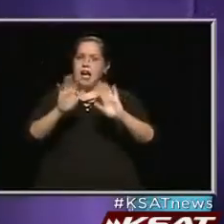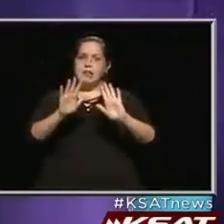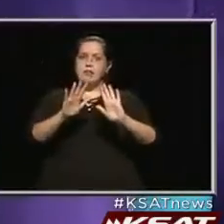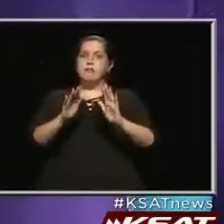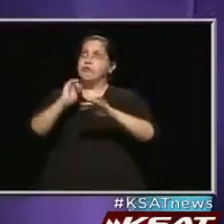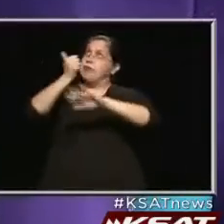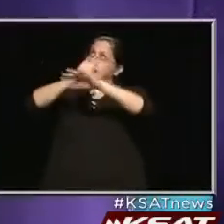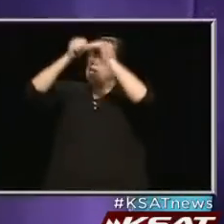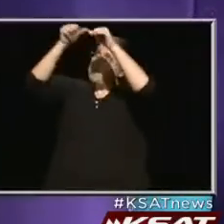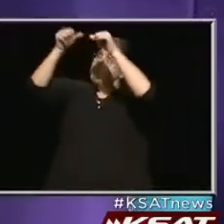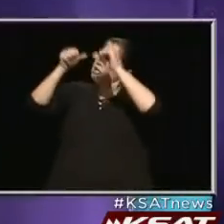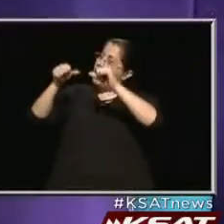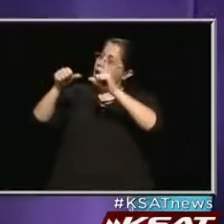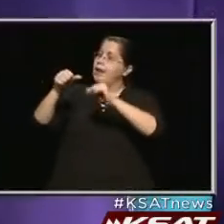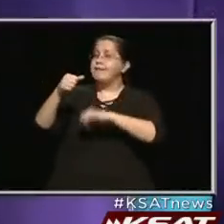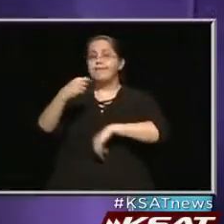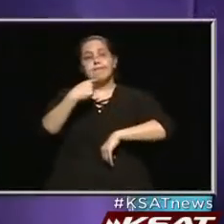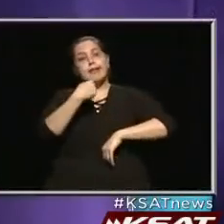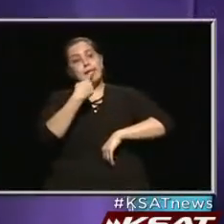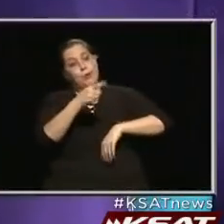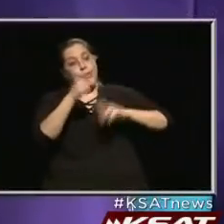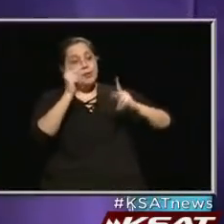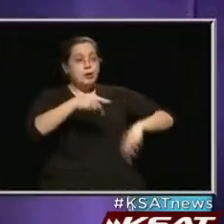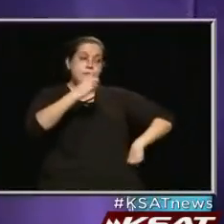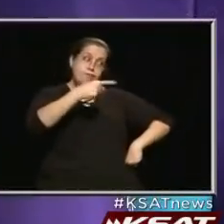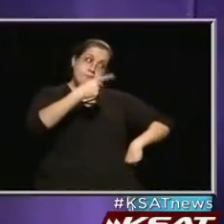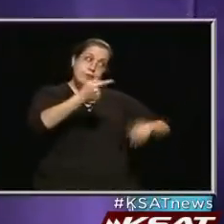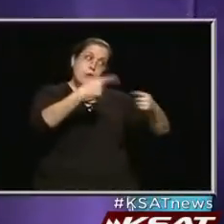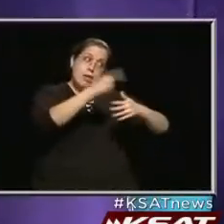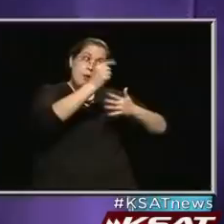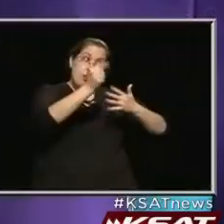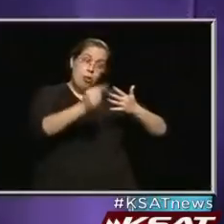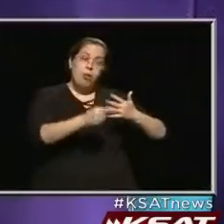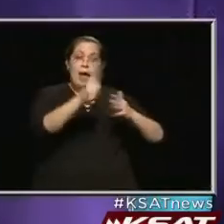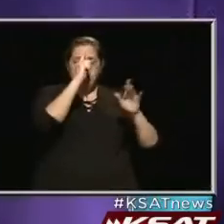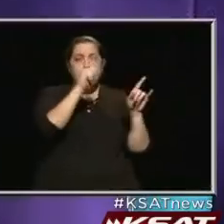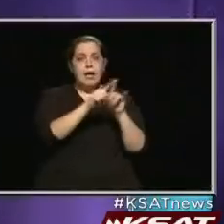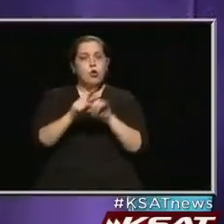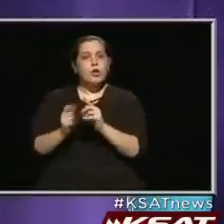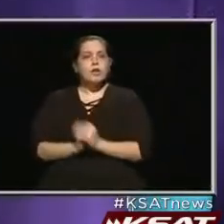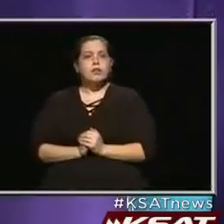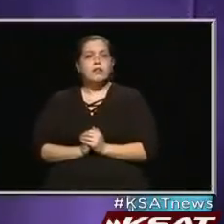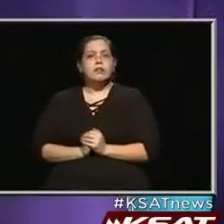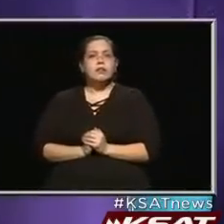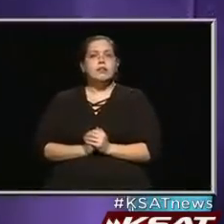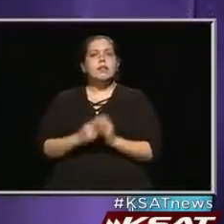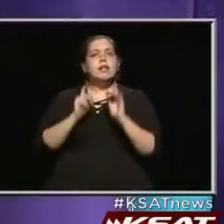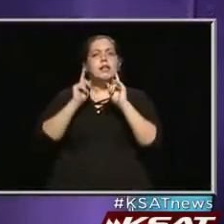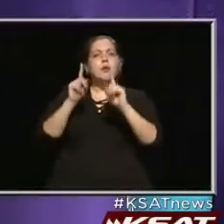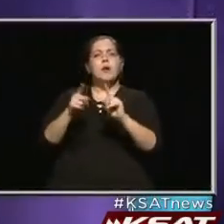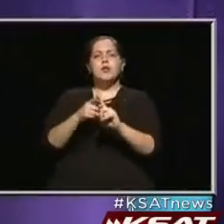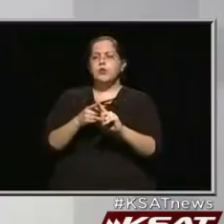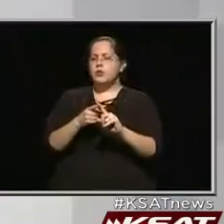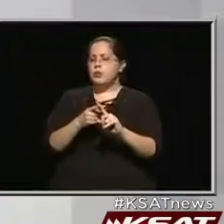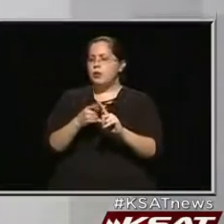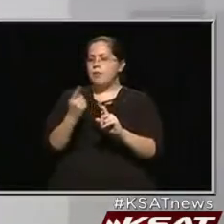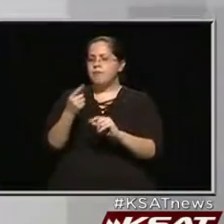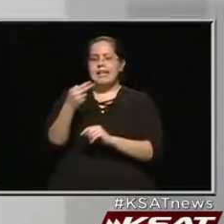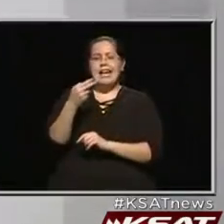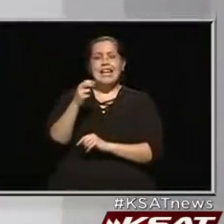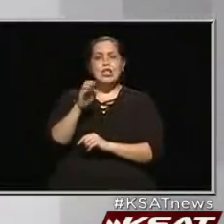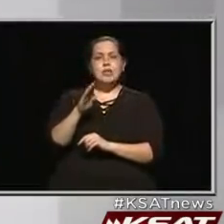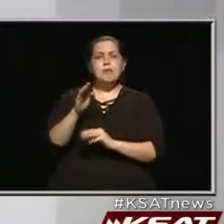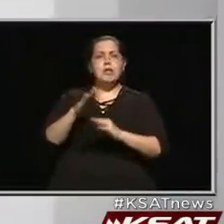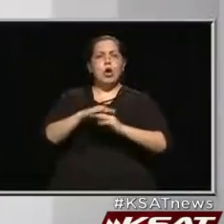they put up the sign and told the person what was happening, and they agreed with it. They stopped by, one of them stopped by an HEB